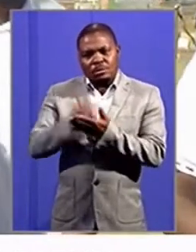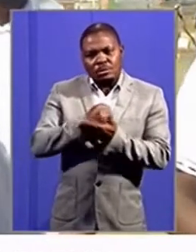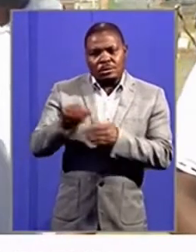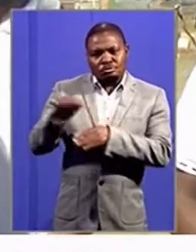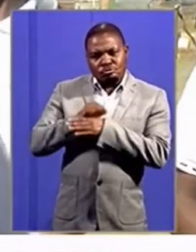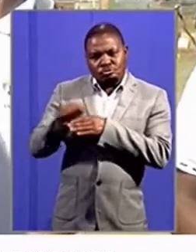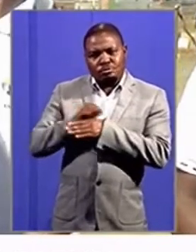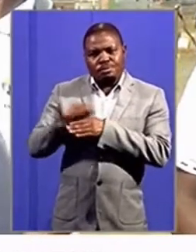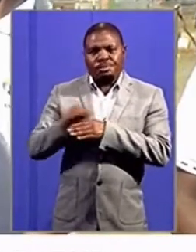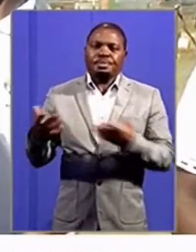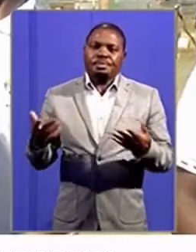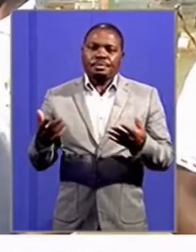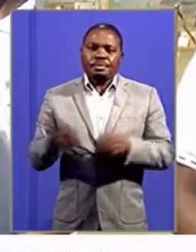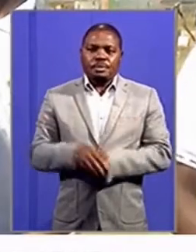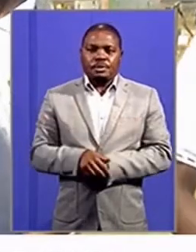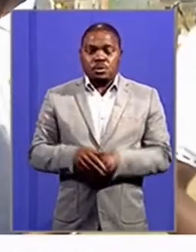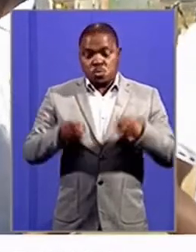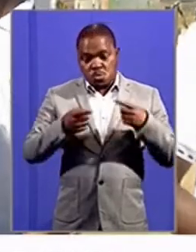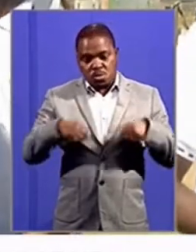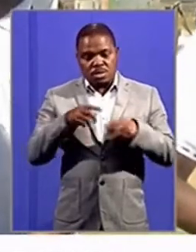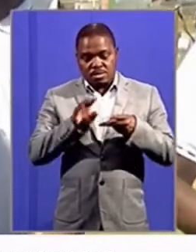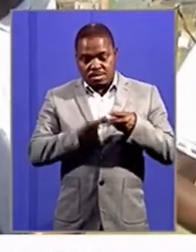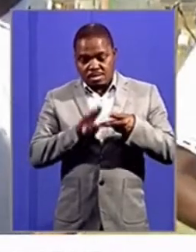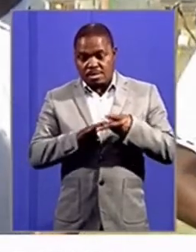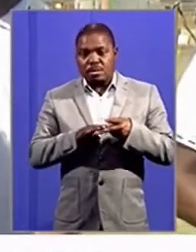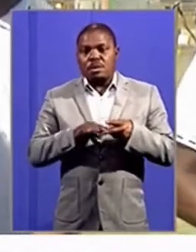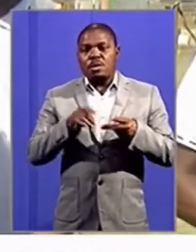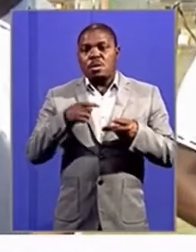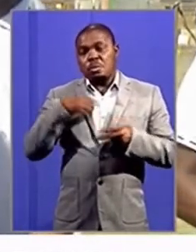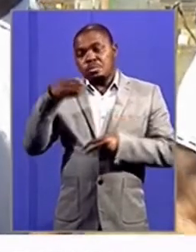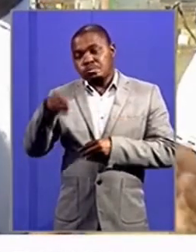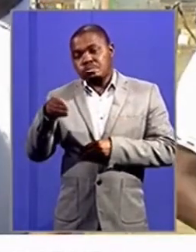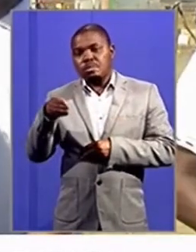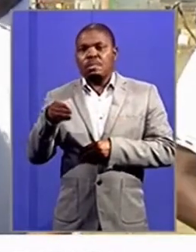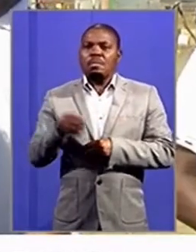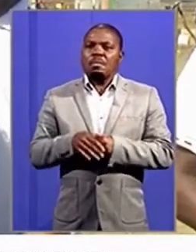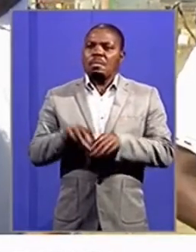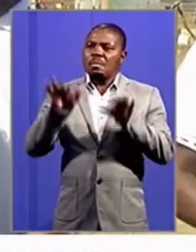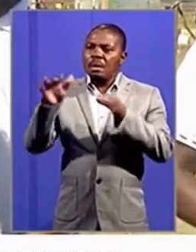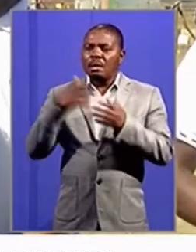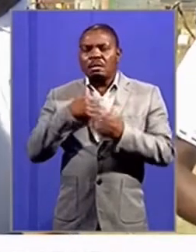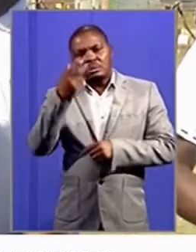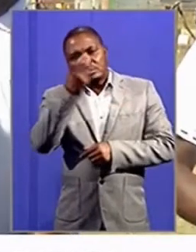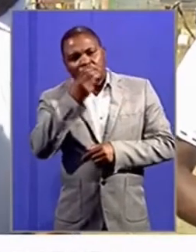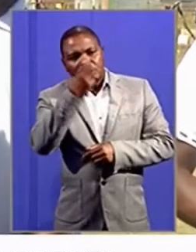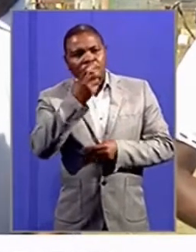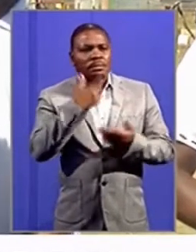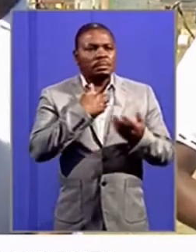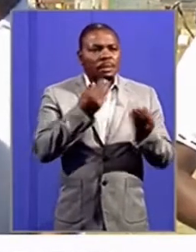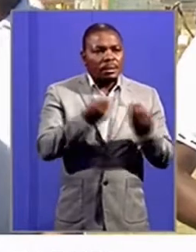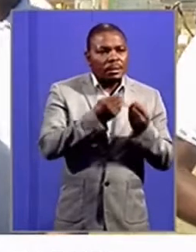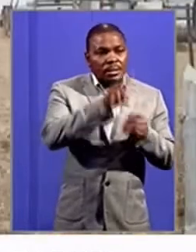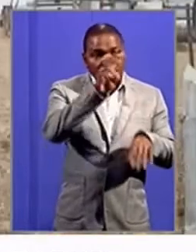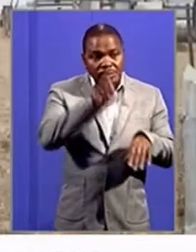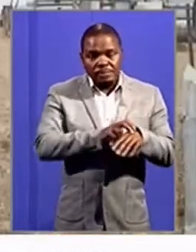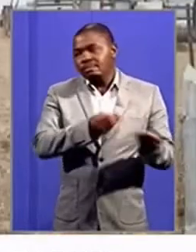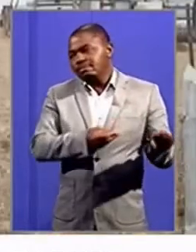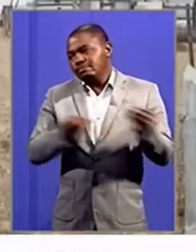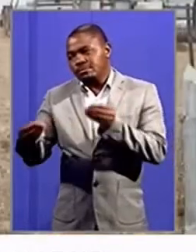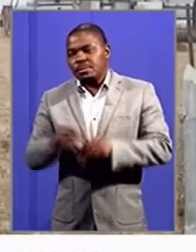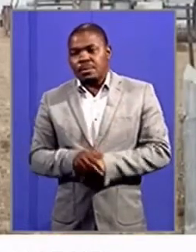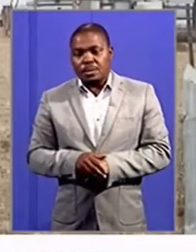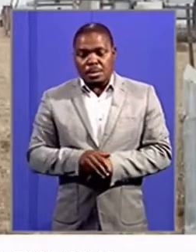training them, and we are also going out to re a kontle go ba thusa go ba fumanela di-goods and services tse ba di etsang.